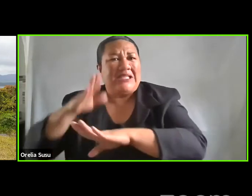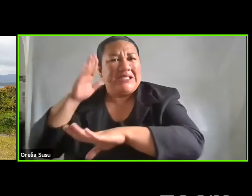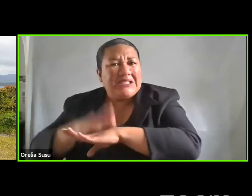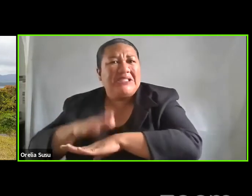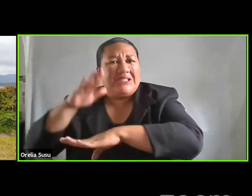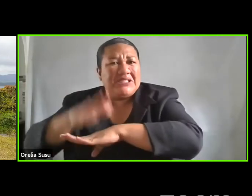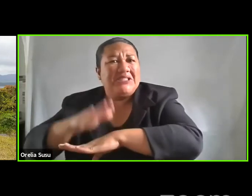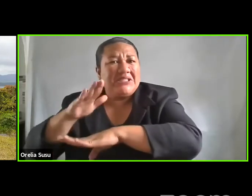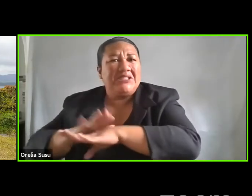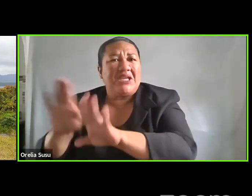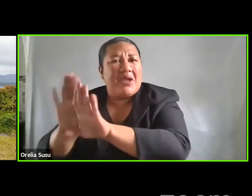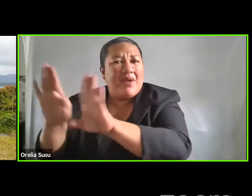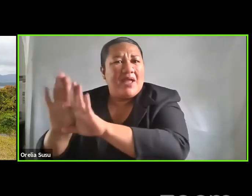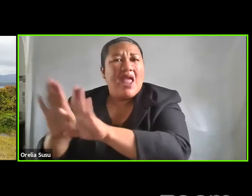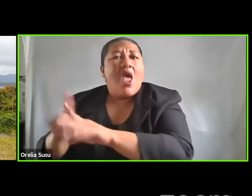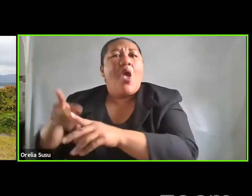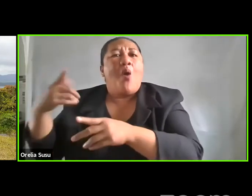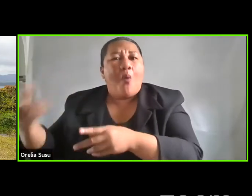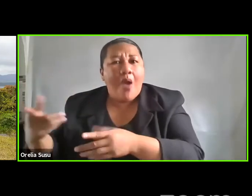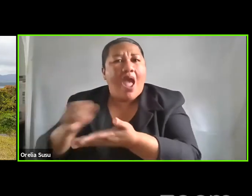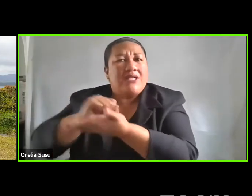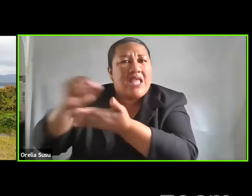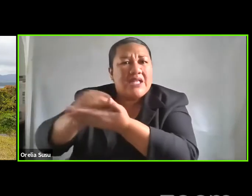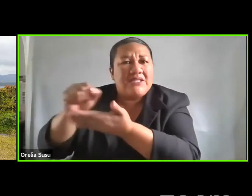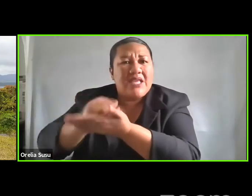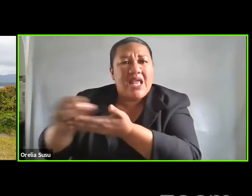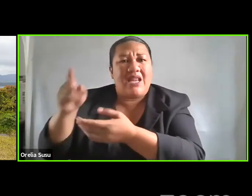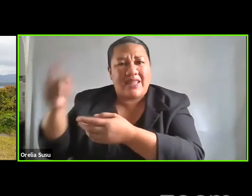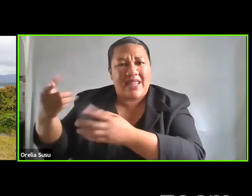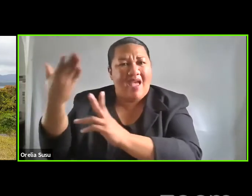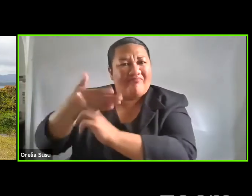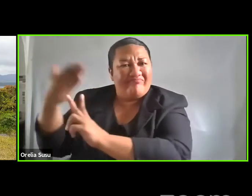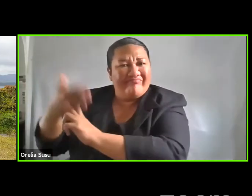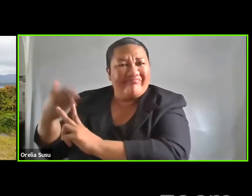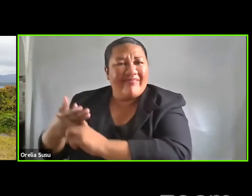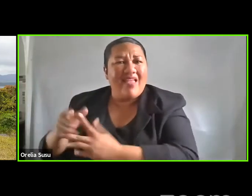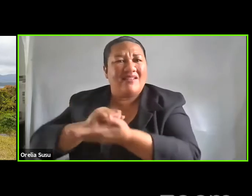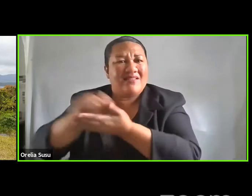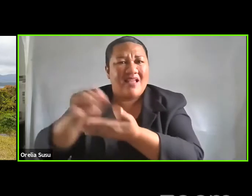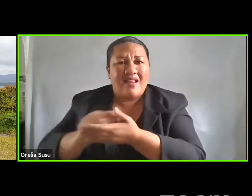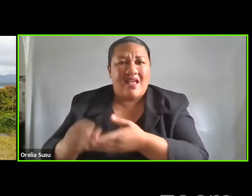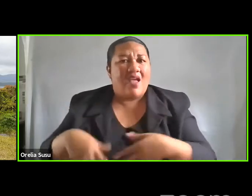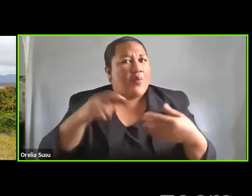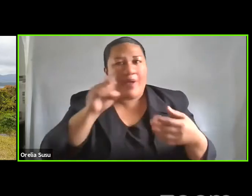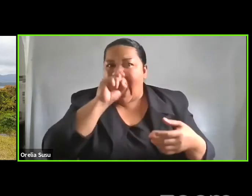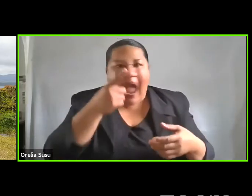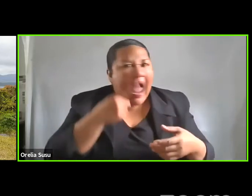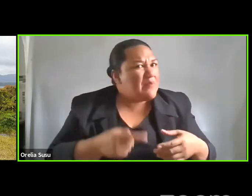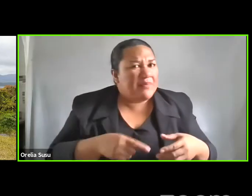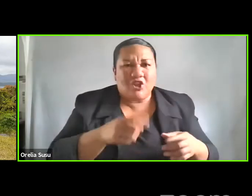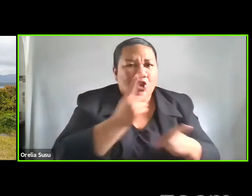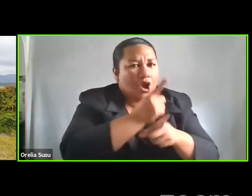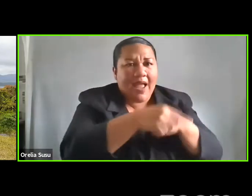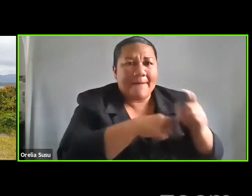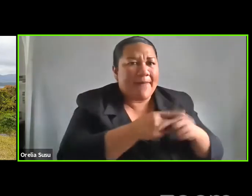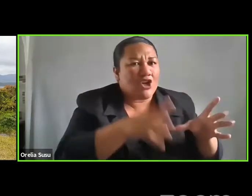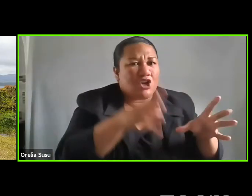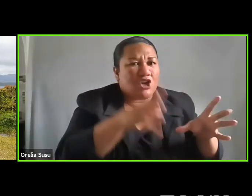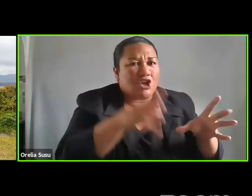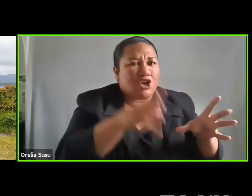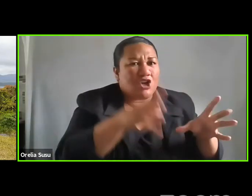and rain trying to sell off their produce we can't be talking about inclusiveness when majority of our women are